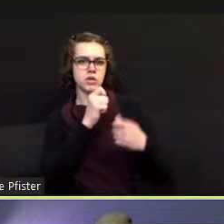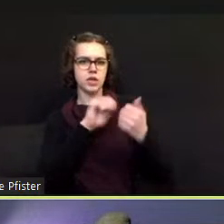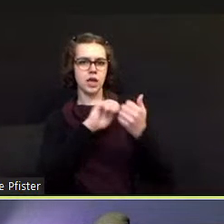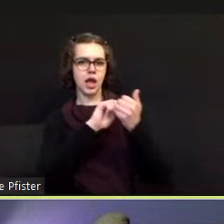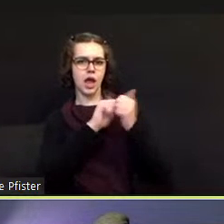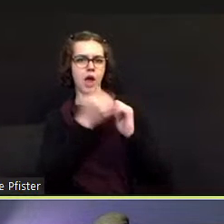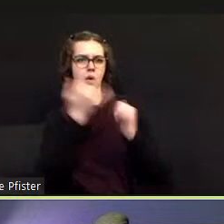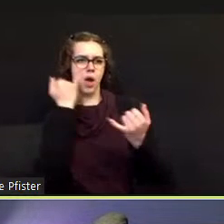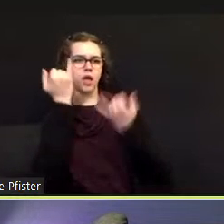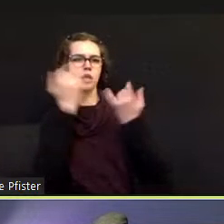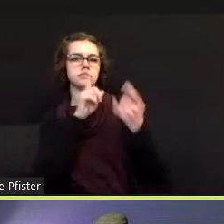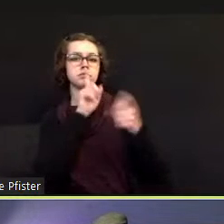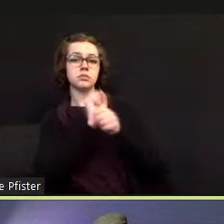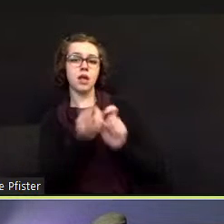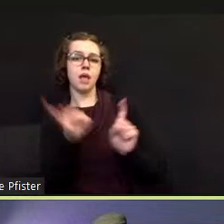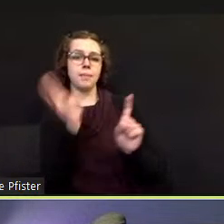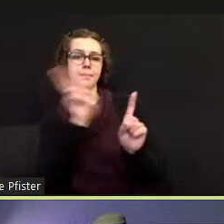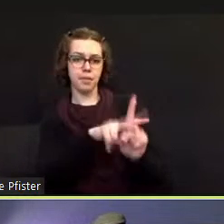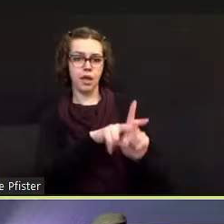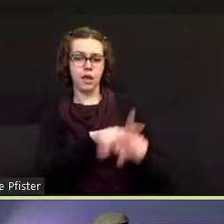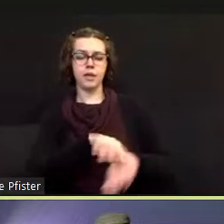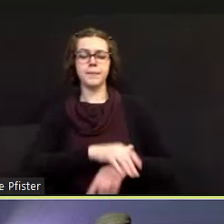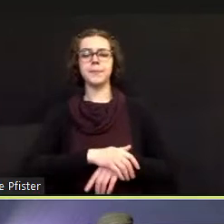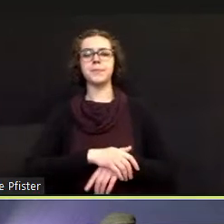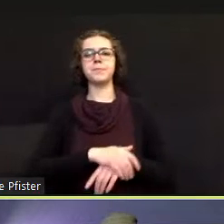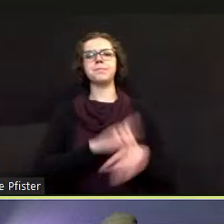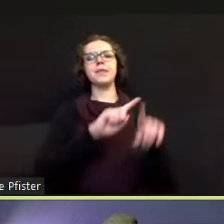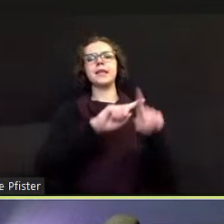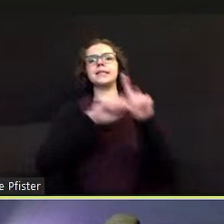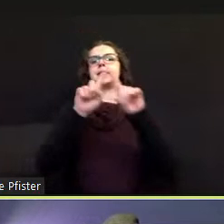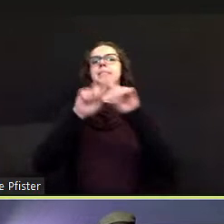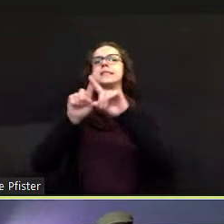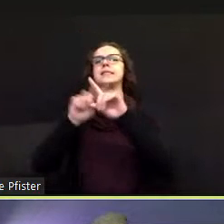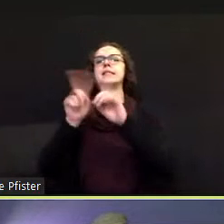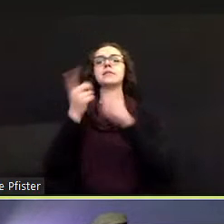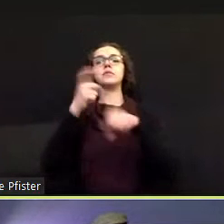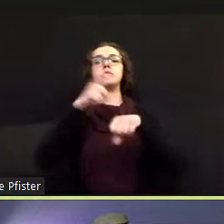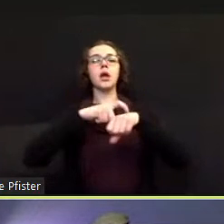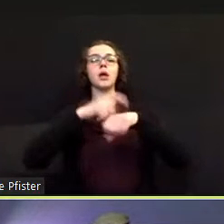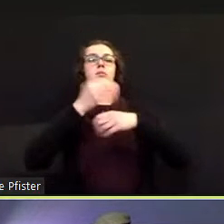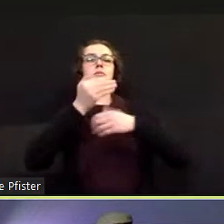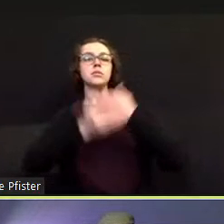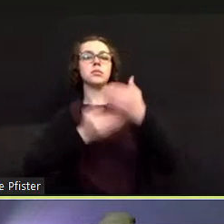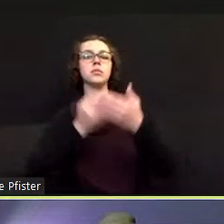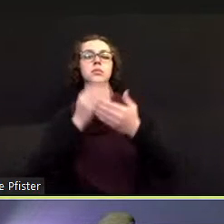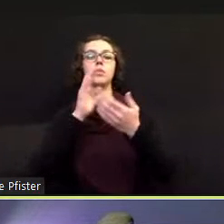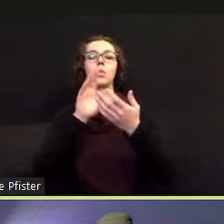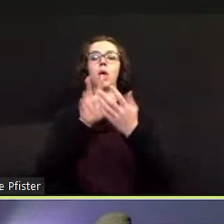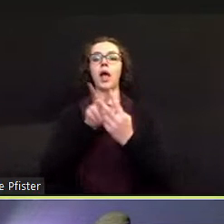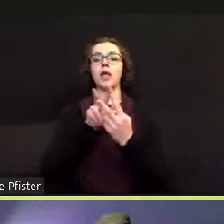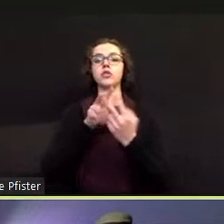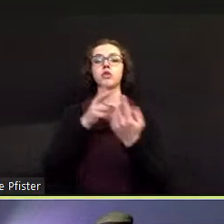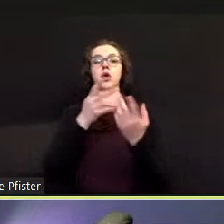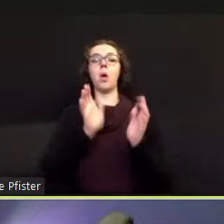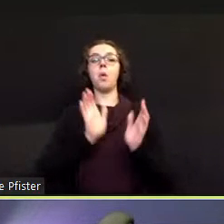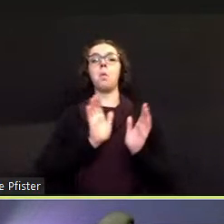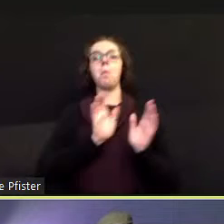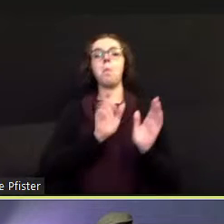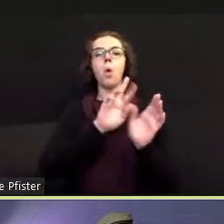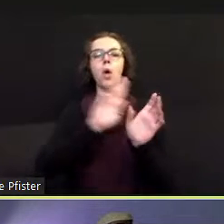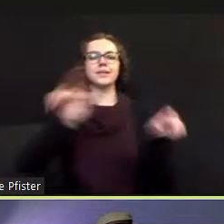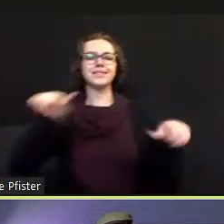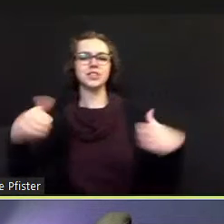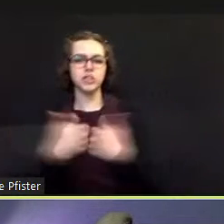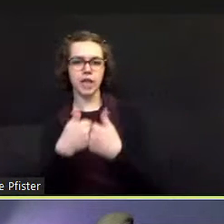ideologies. And so different parties at different times to advance or challenge various interests will